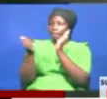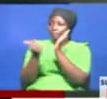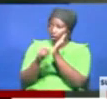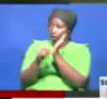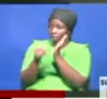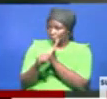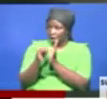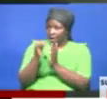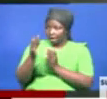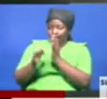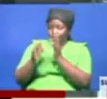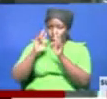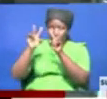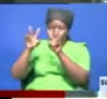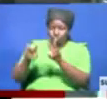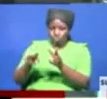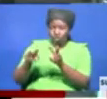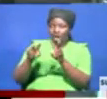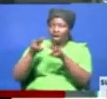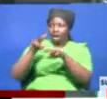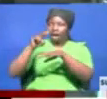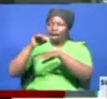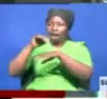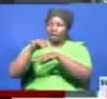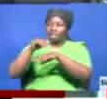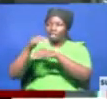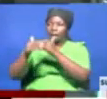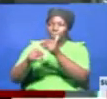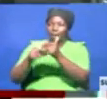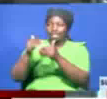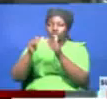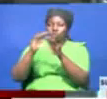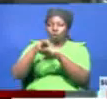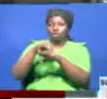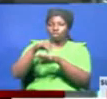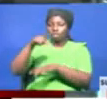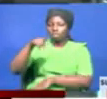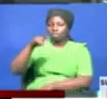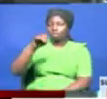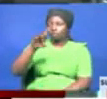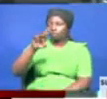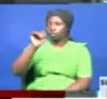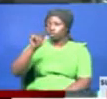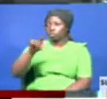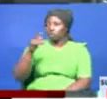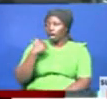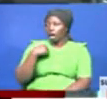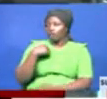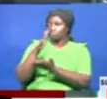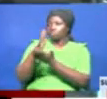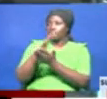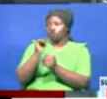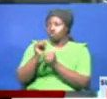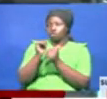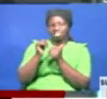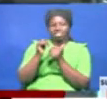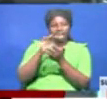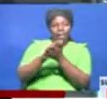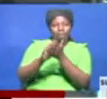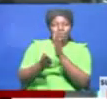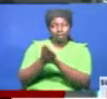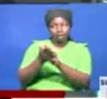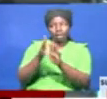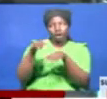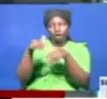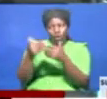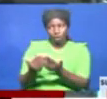If you look at the material on the portal, there are some which are actually blank, or at least at